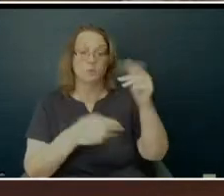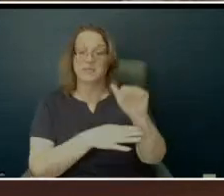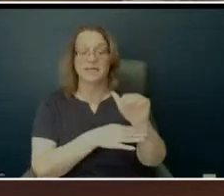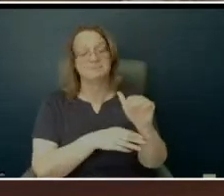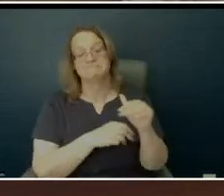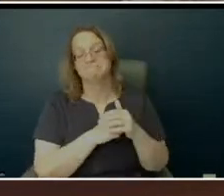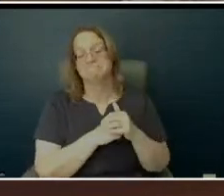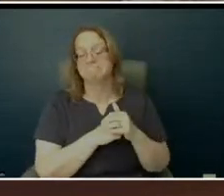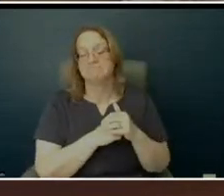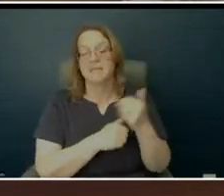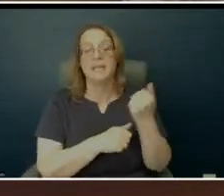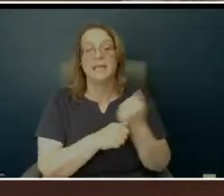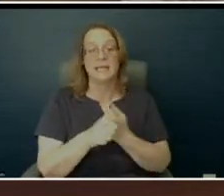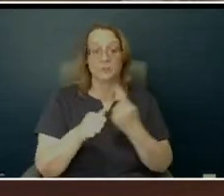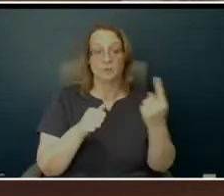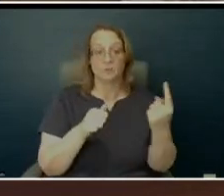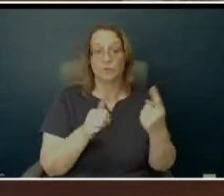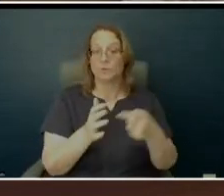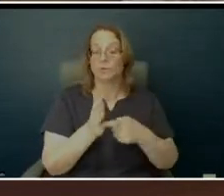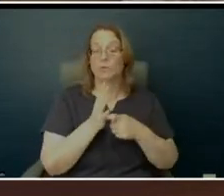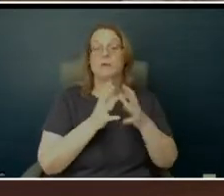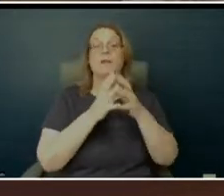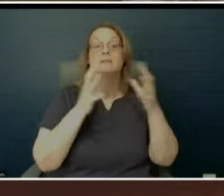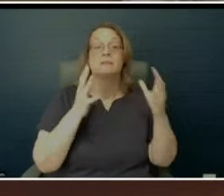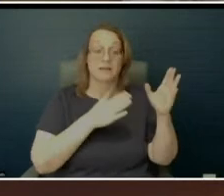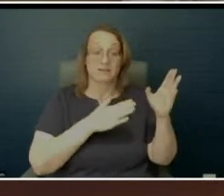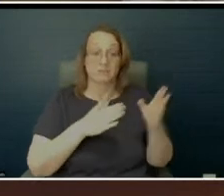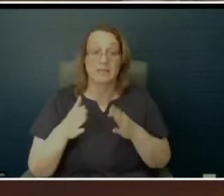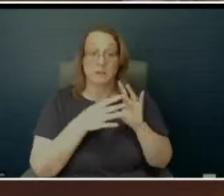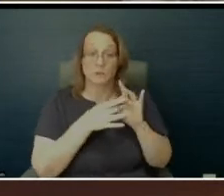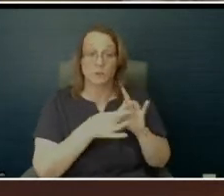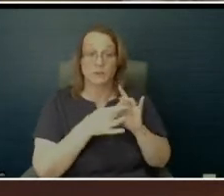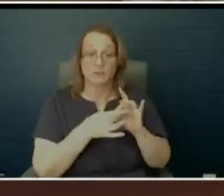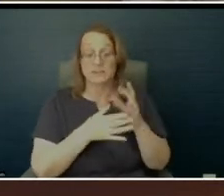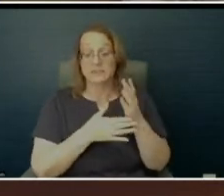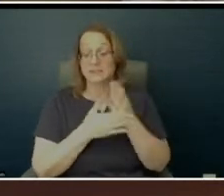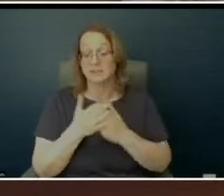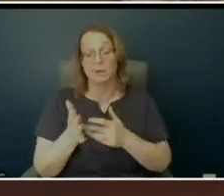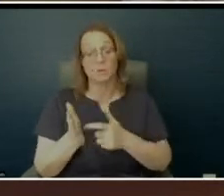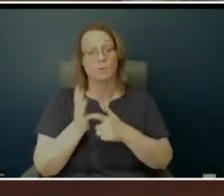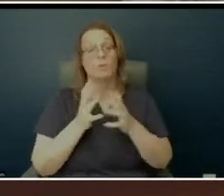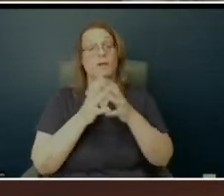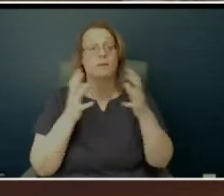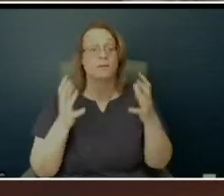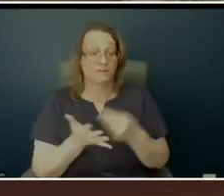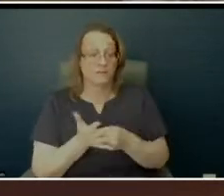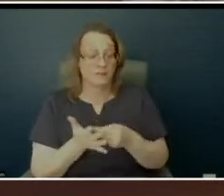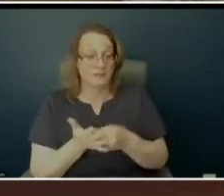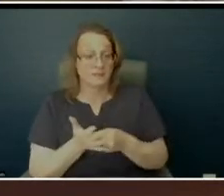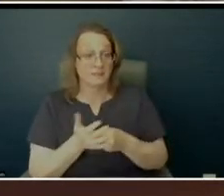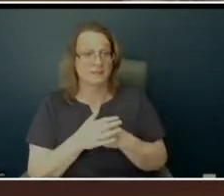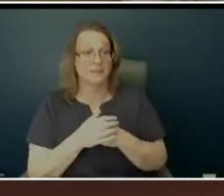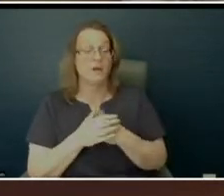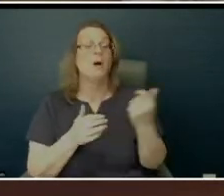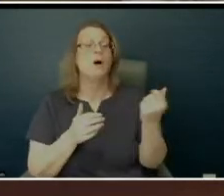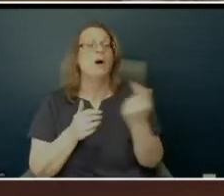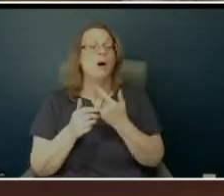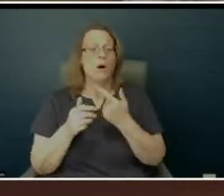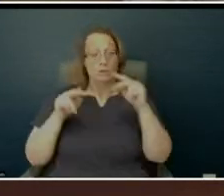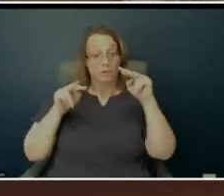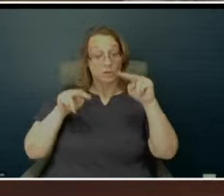and coordination. Some required significant funding. All of them were overseen by President